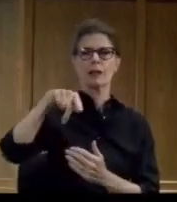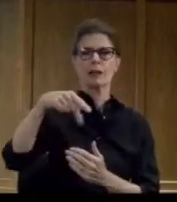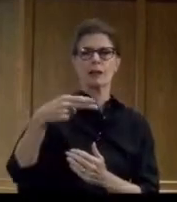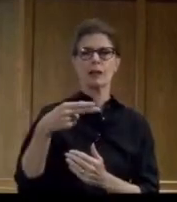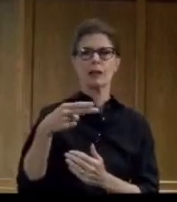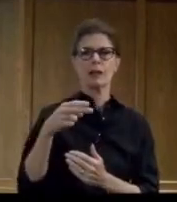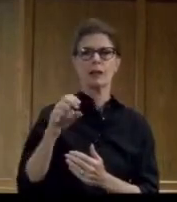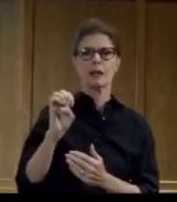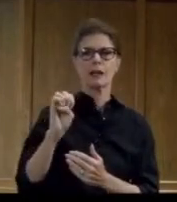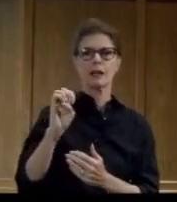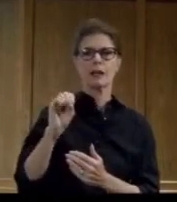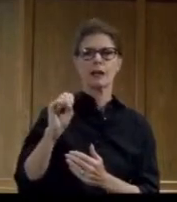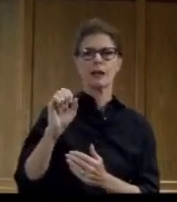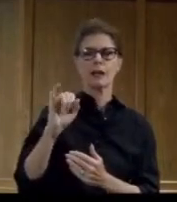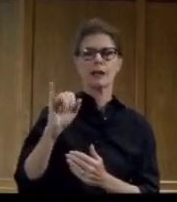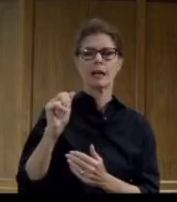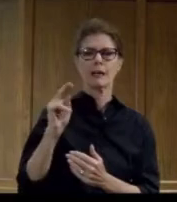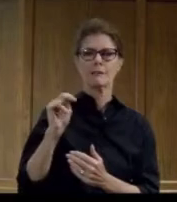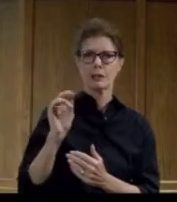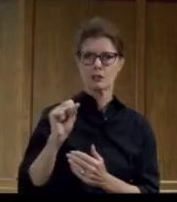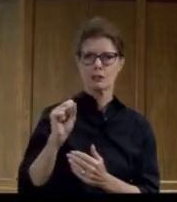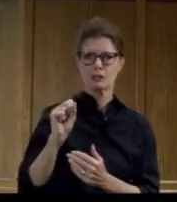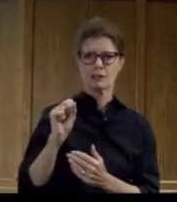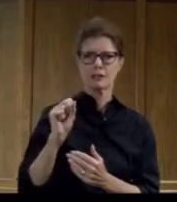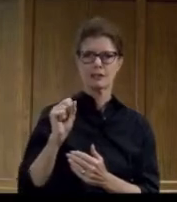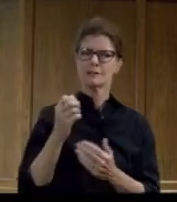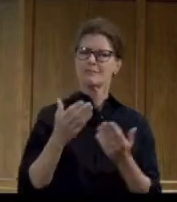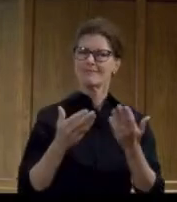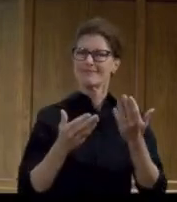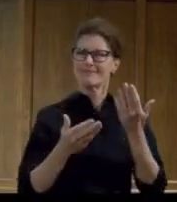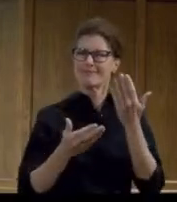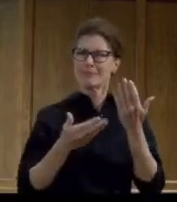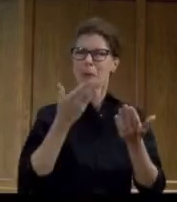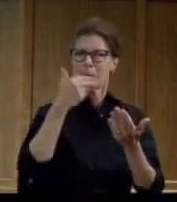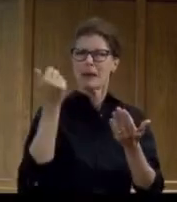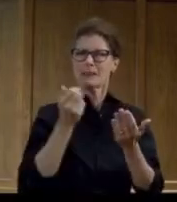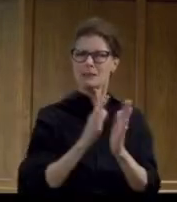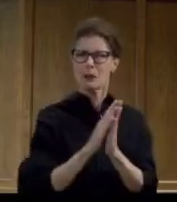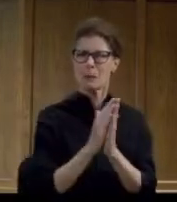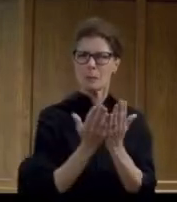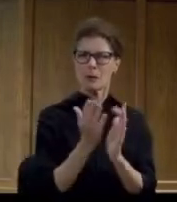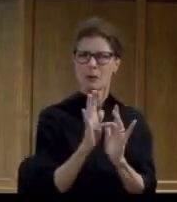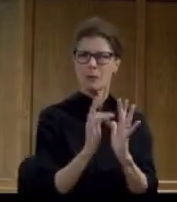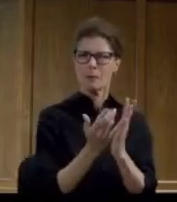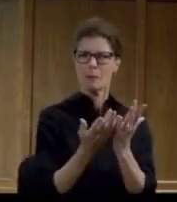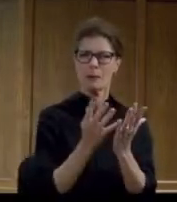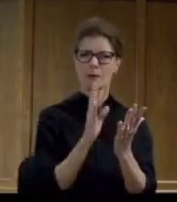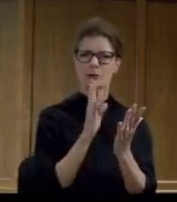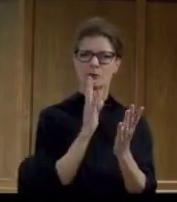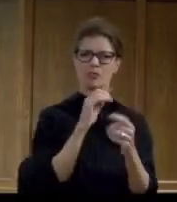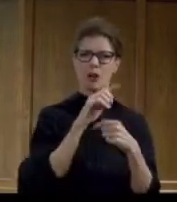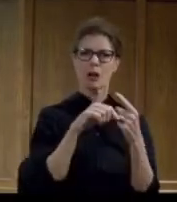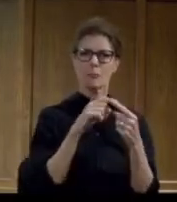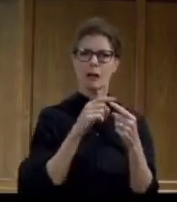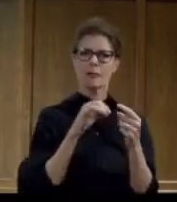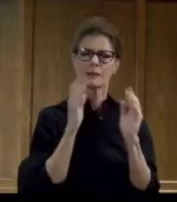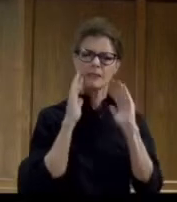of the Bible to talk about this question, because the book of Ephesians does two things. One, it says a lot